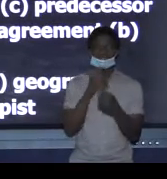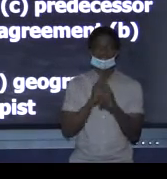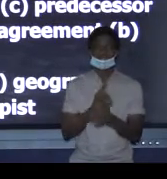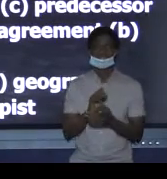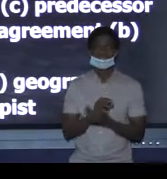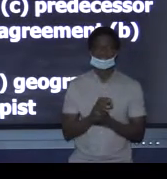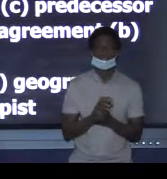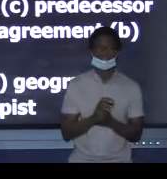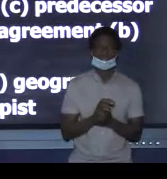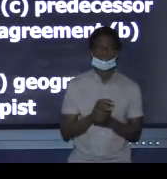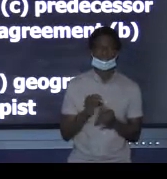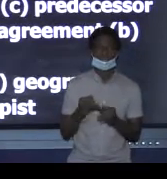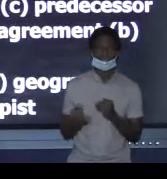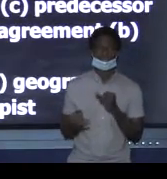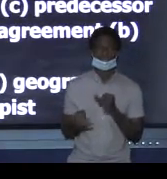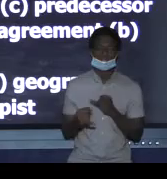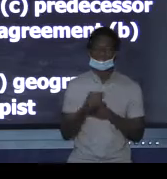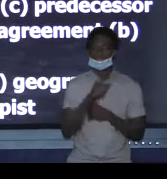answer?